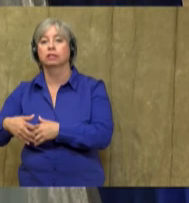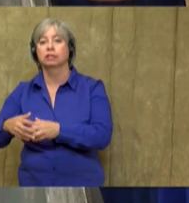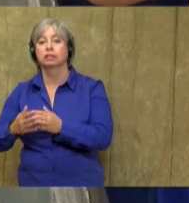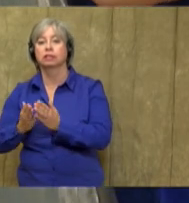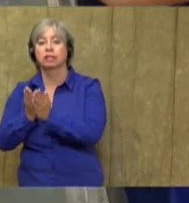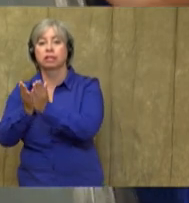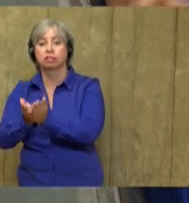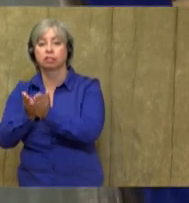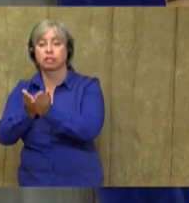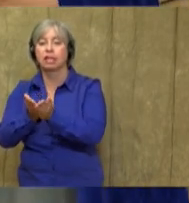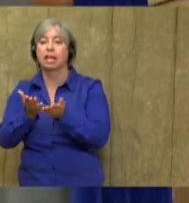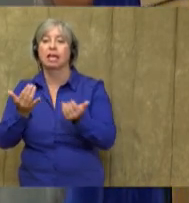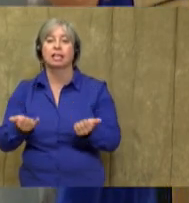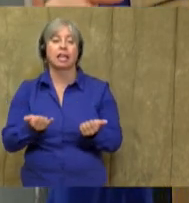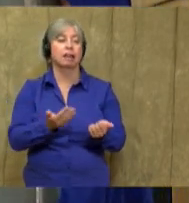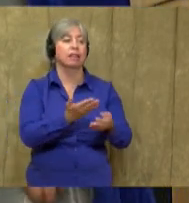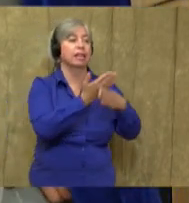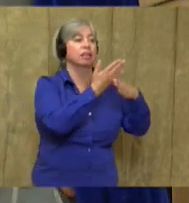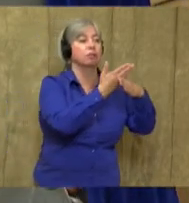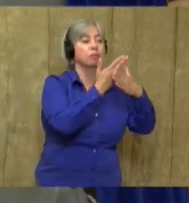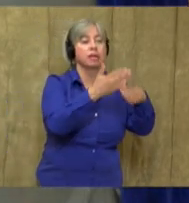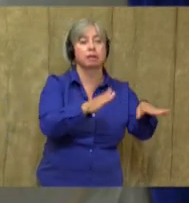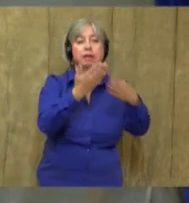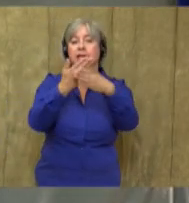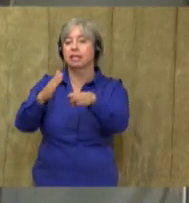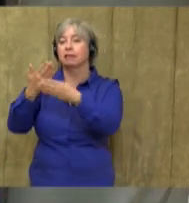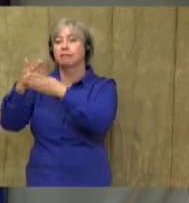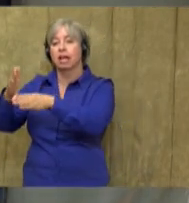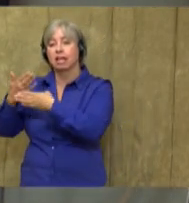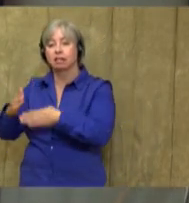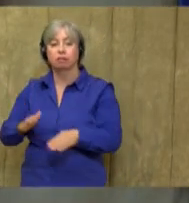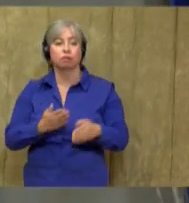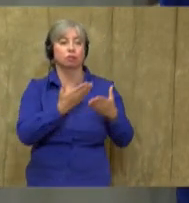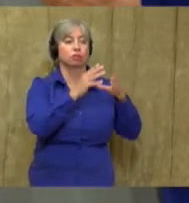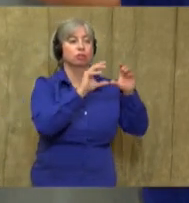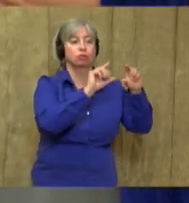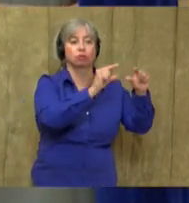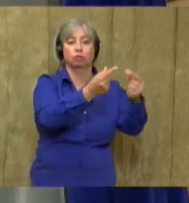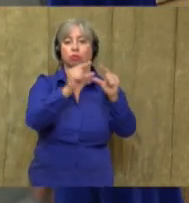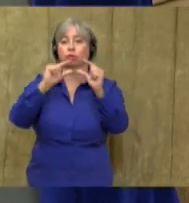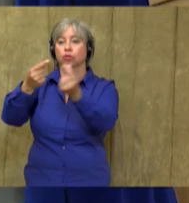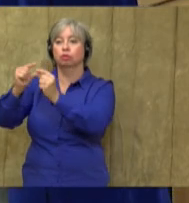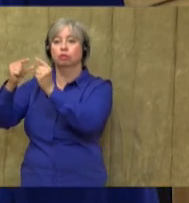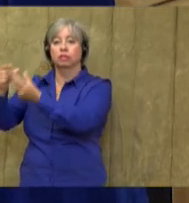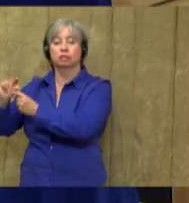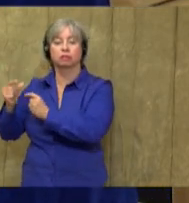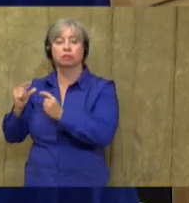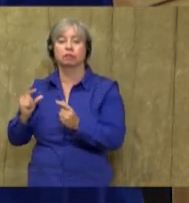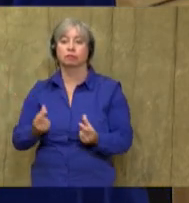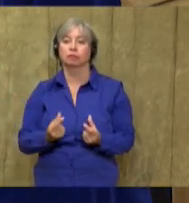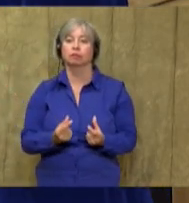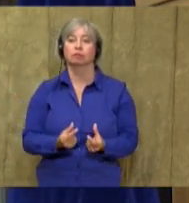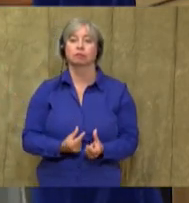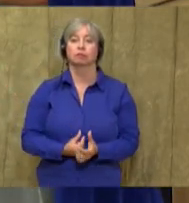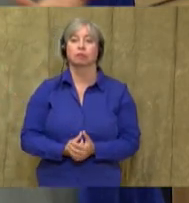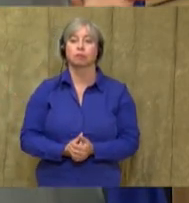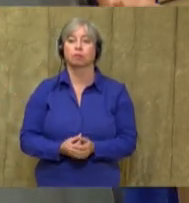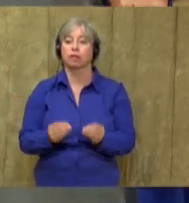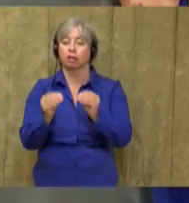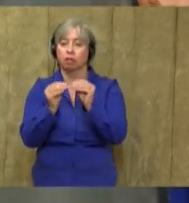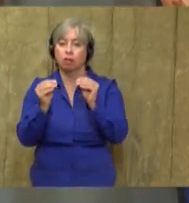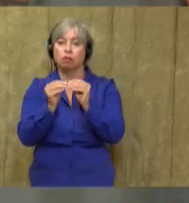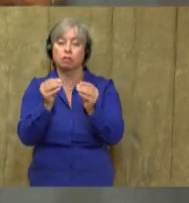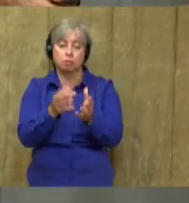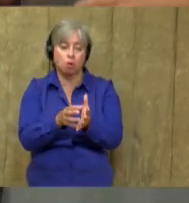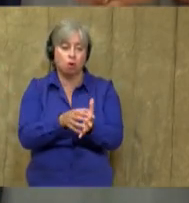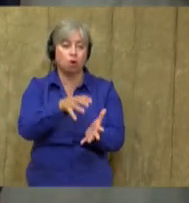divided amongst more people. Kind of a cruel way to look at it, but that's reality. That's what's going to happen after the Black Death. There's going to be more wealth